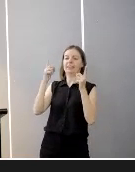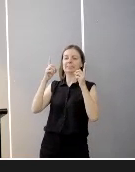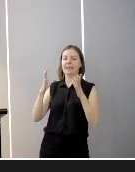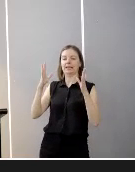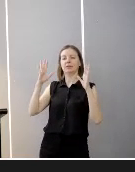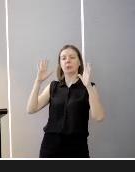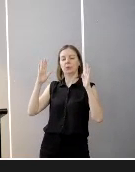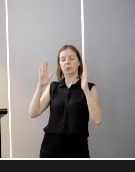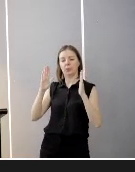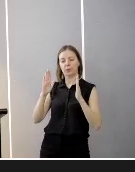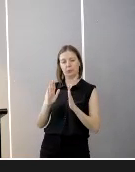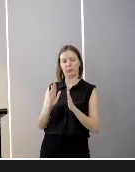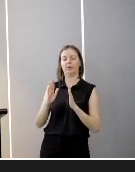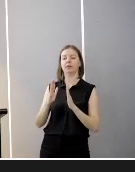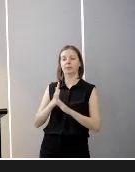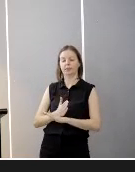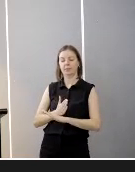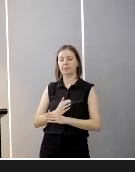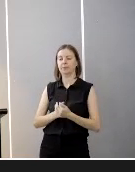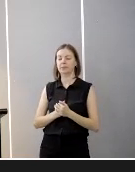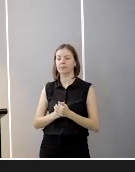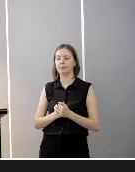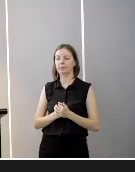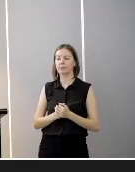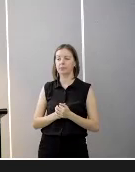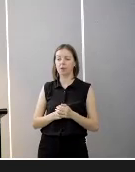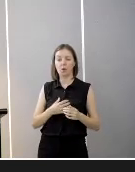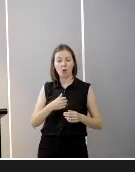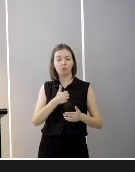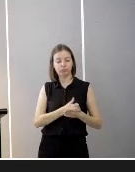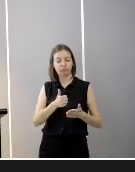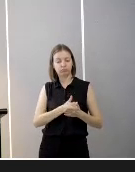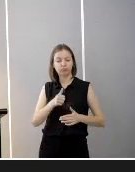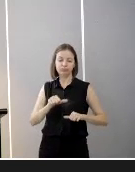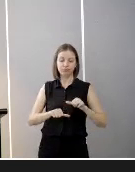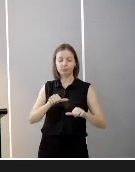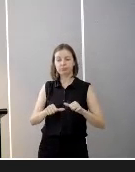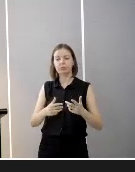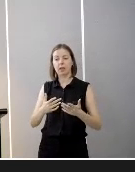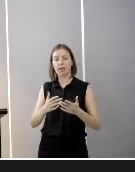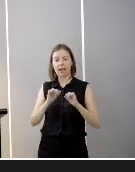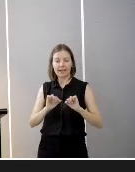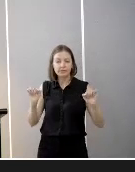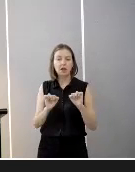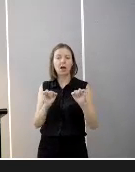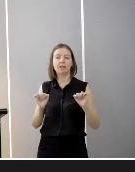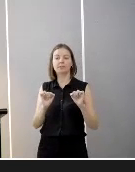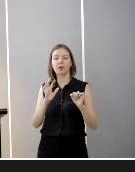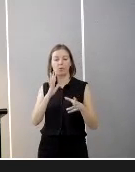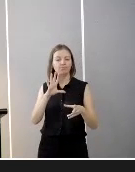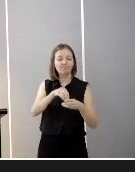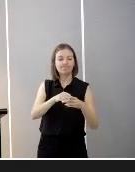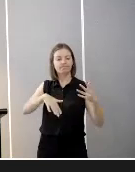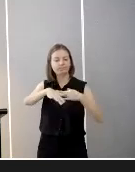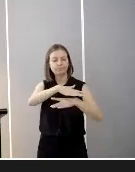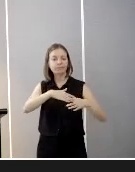winding down. And other kind of rhythmic, consistent routines like exercise and social interaction and meal times,